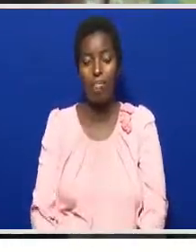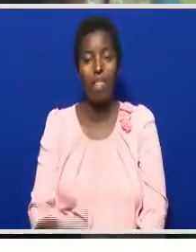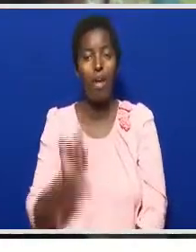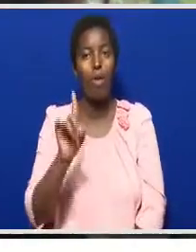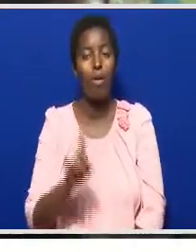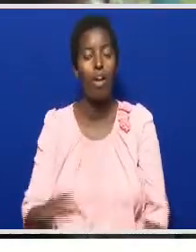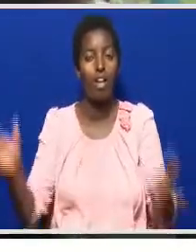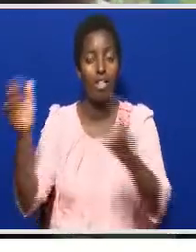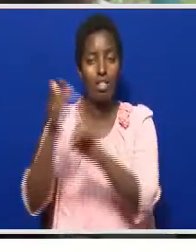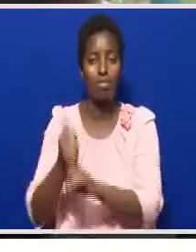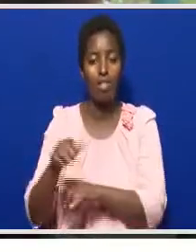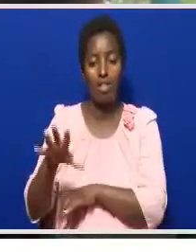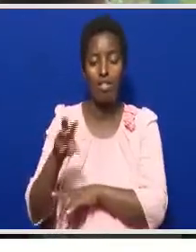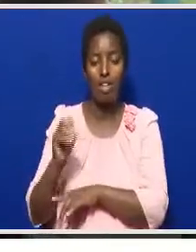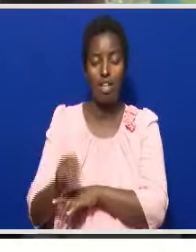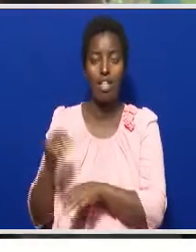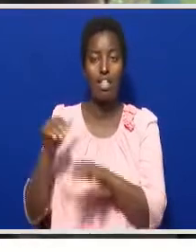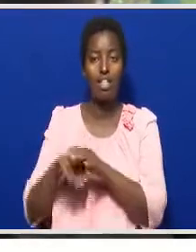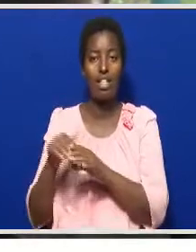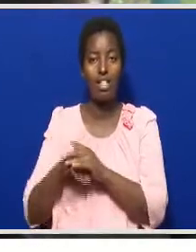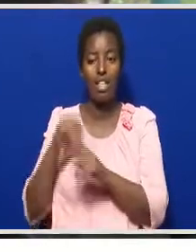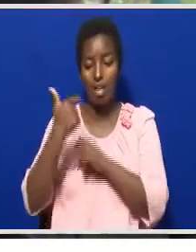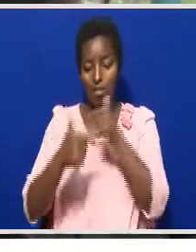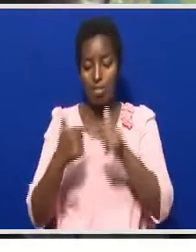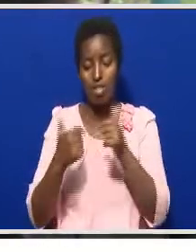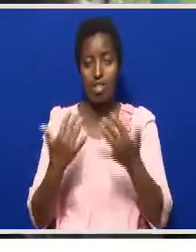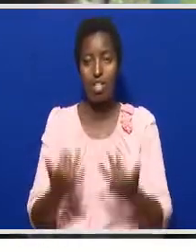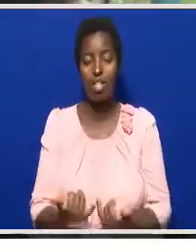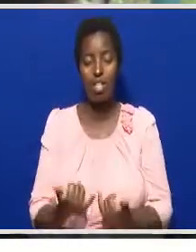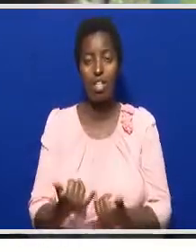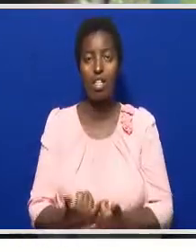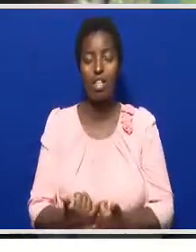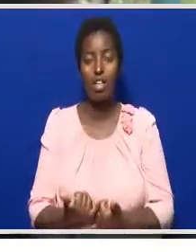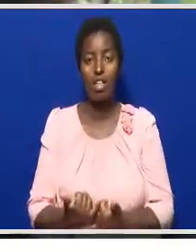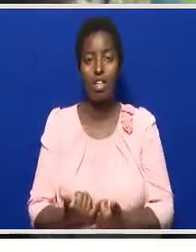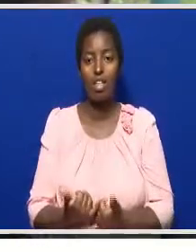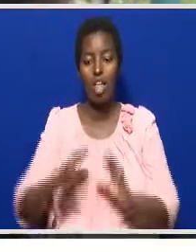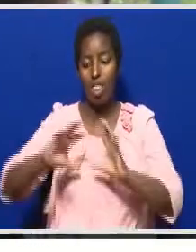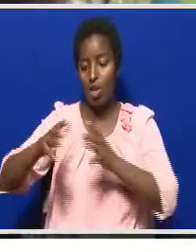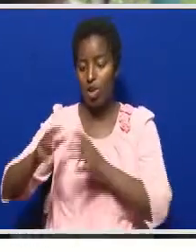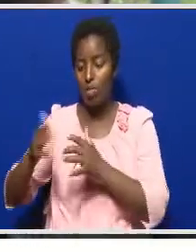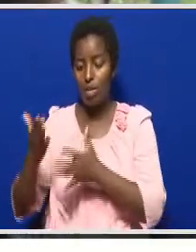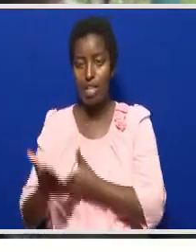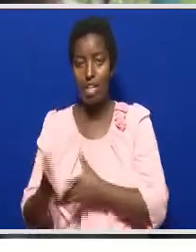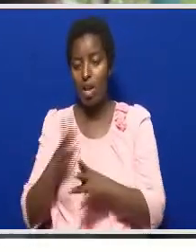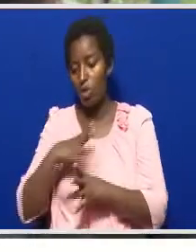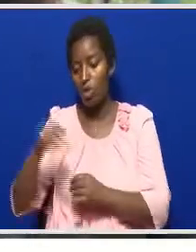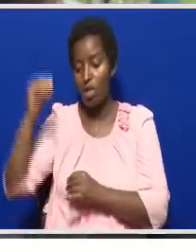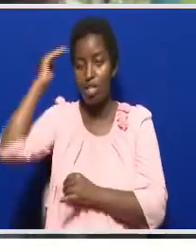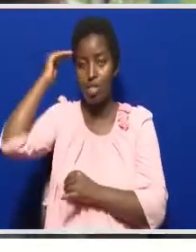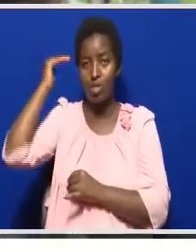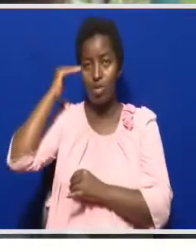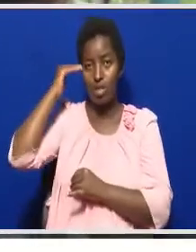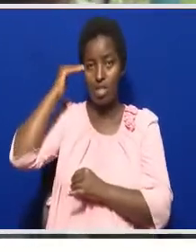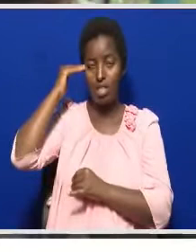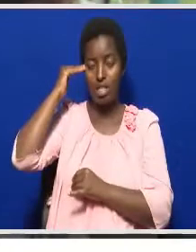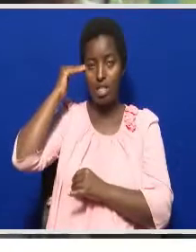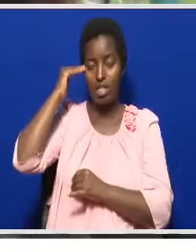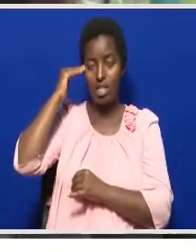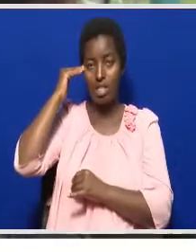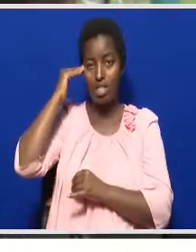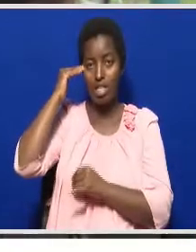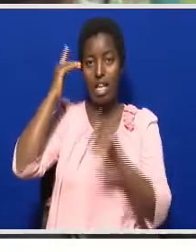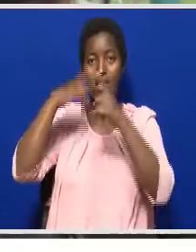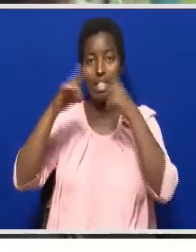biggest achievements they have found within this process was the community here went to court and petitioned the court